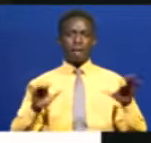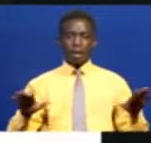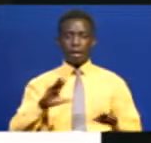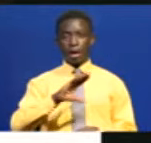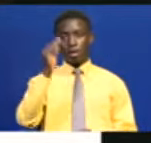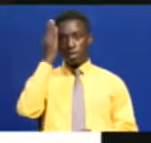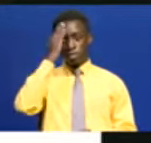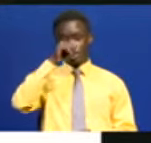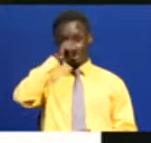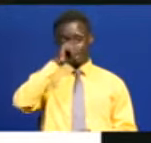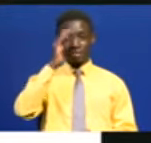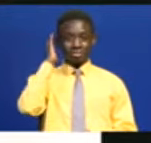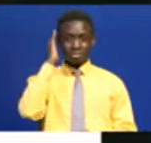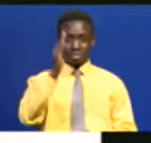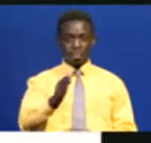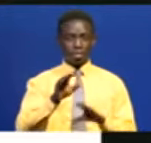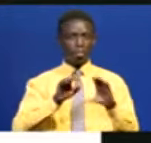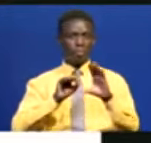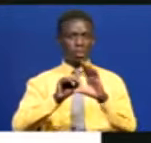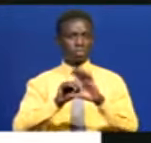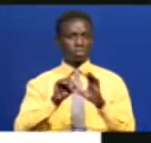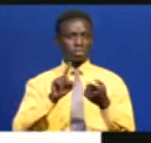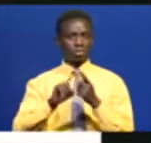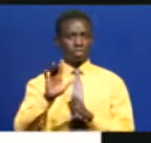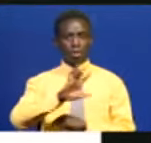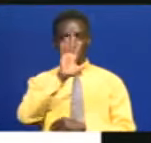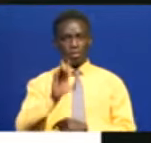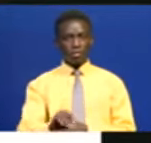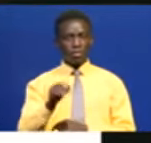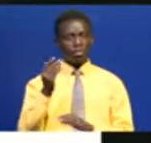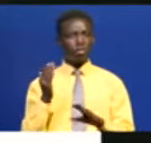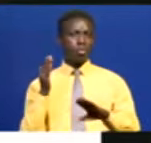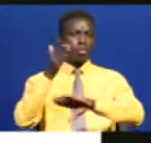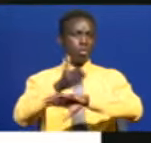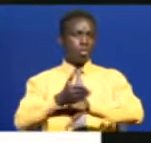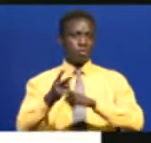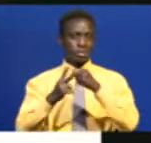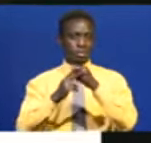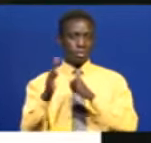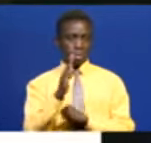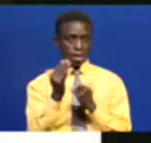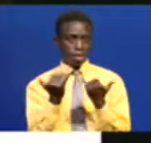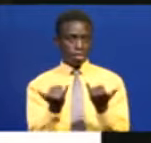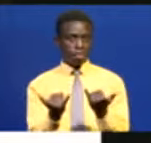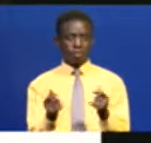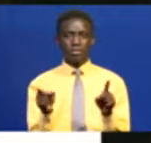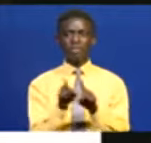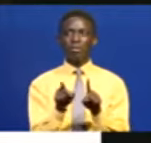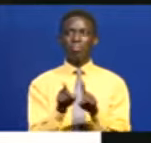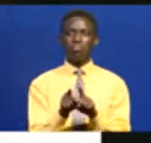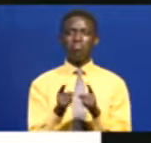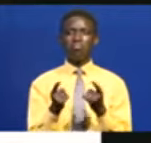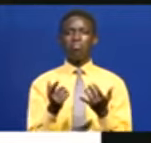Turkish directly investment to the Africa over $7 billion now, but